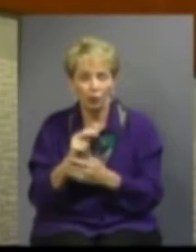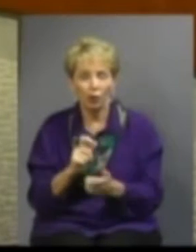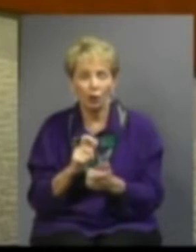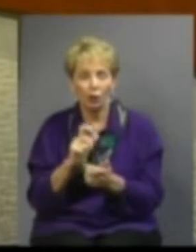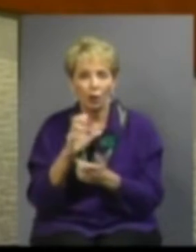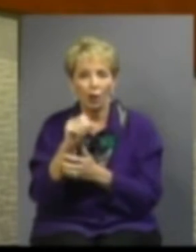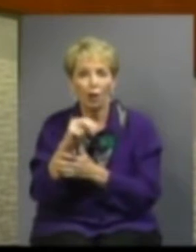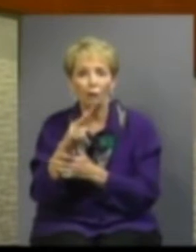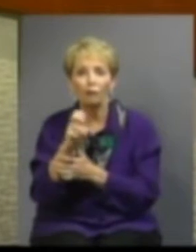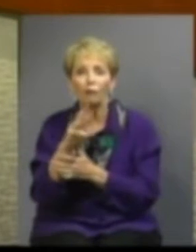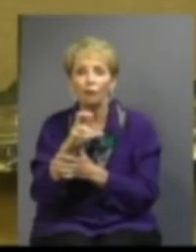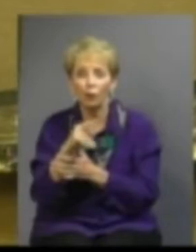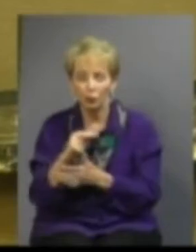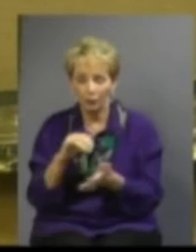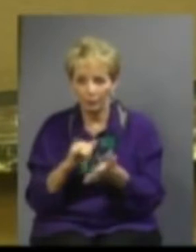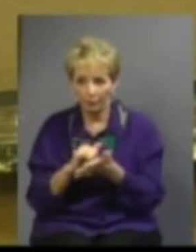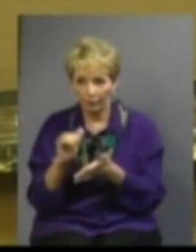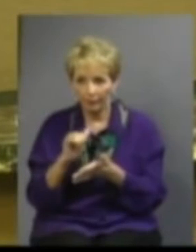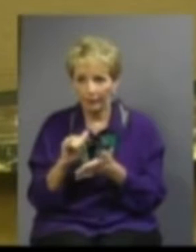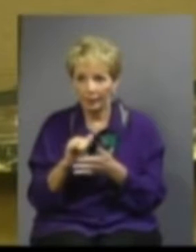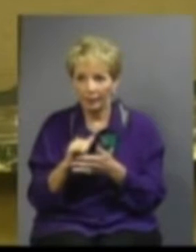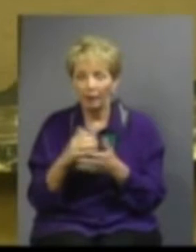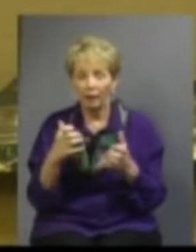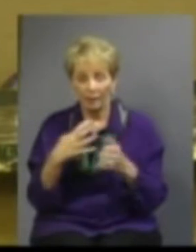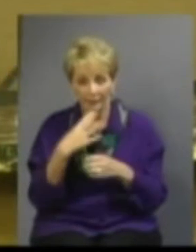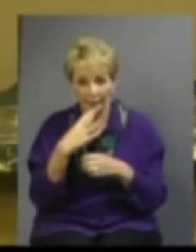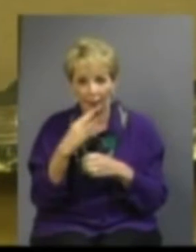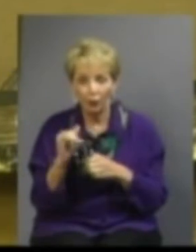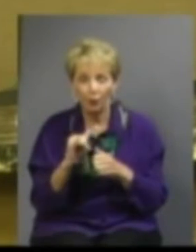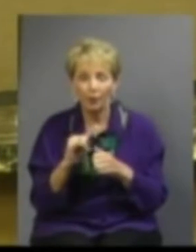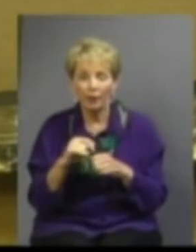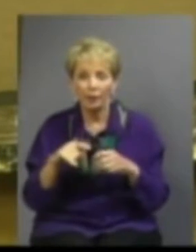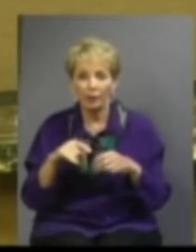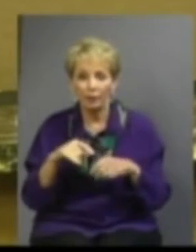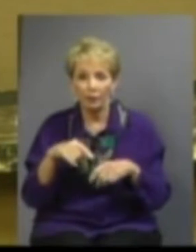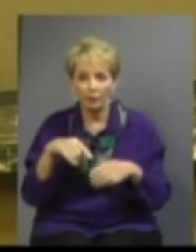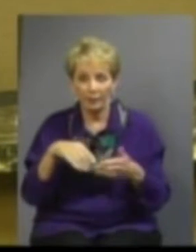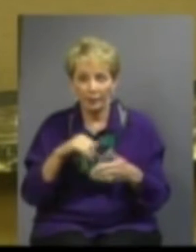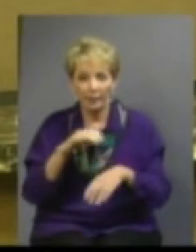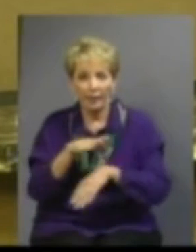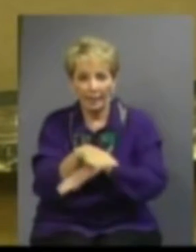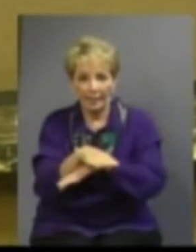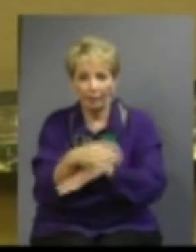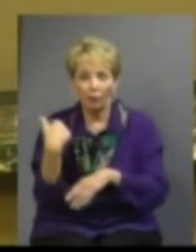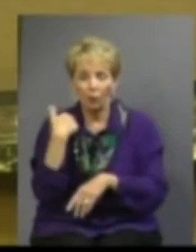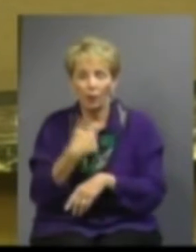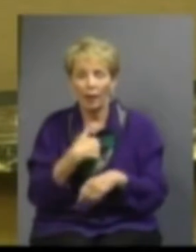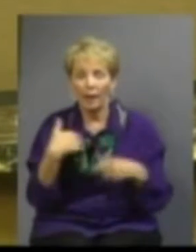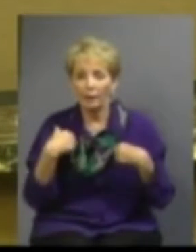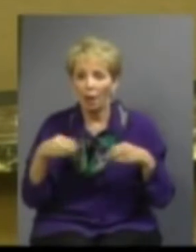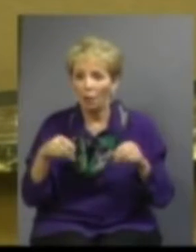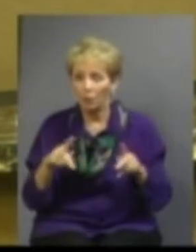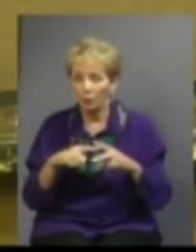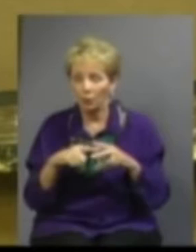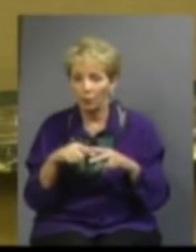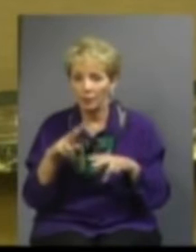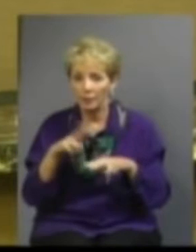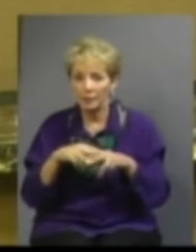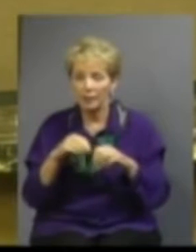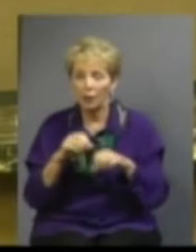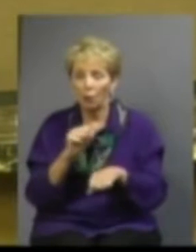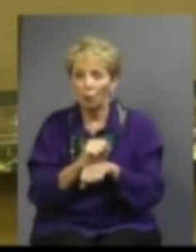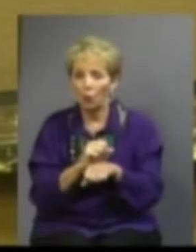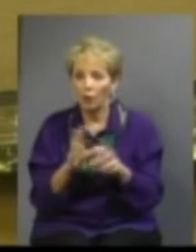Sally. That's also a mouthful. Earlier this afternoon, you had the opportunity to sit in a work